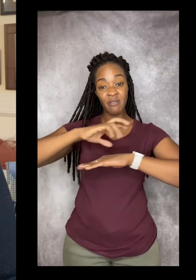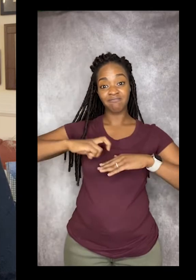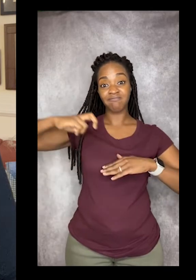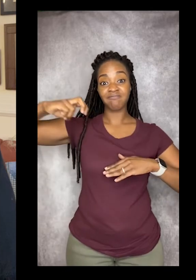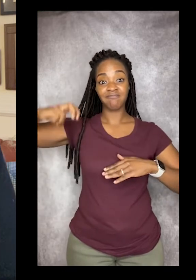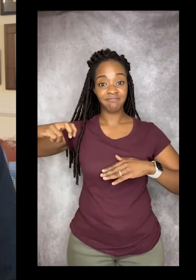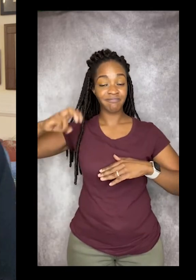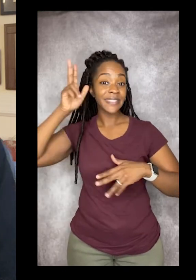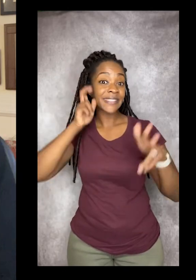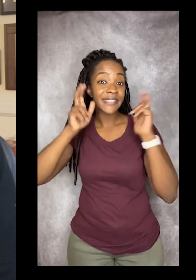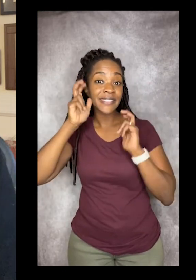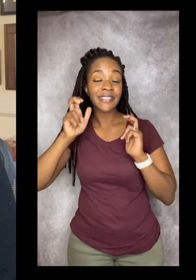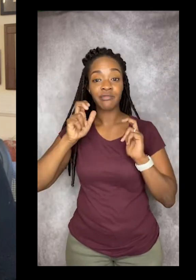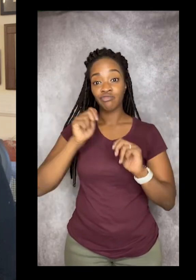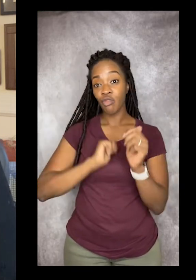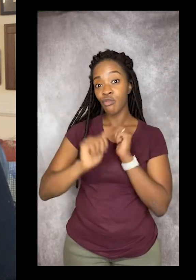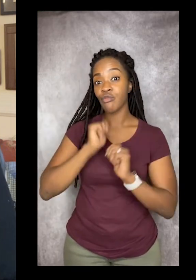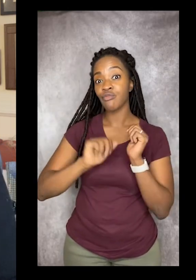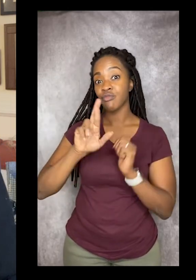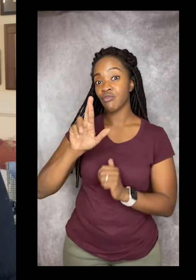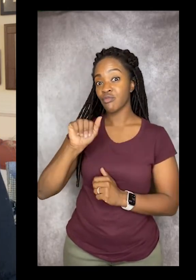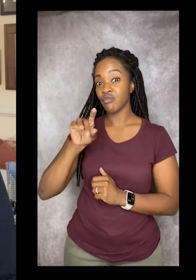listening to radio shows and smoking cigarettes.